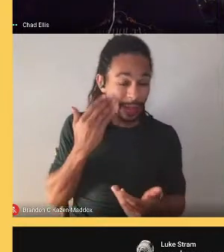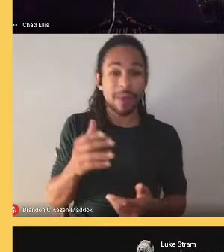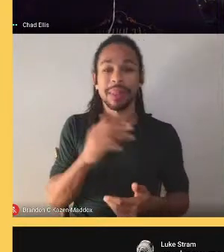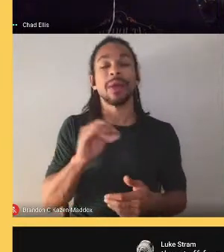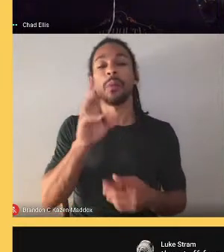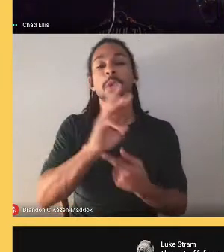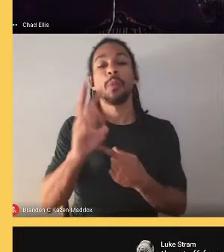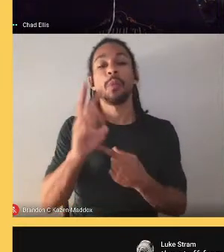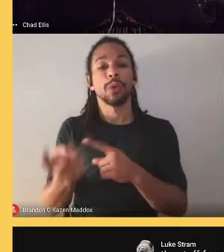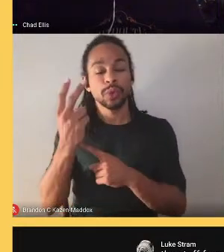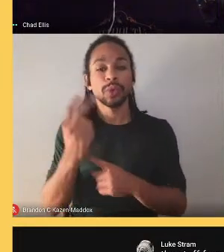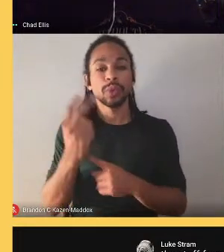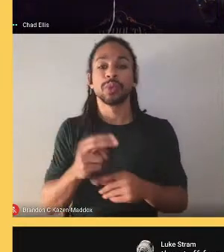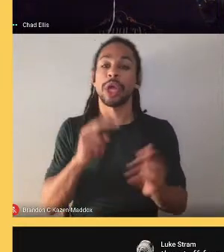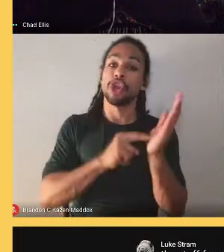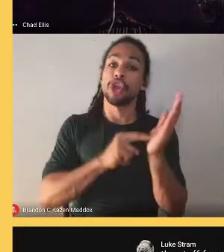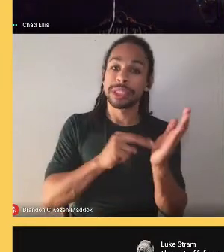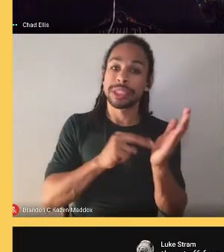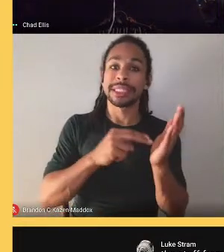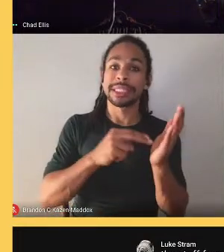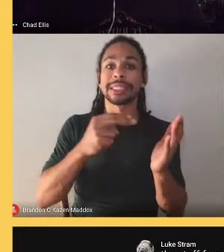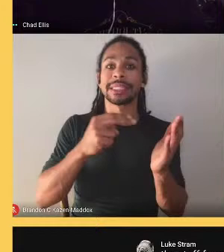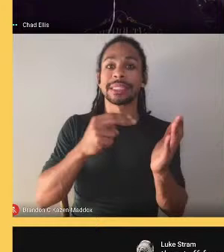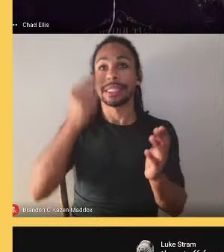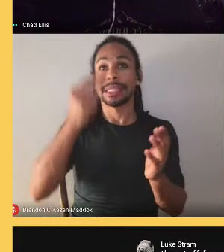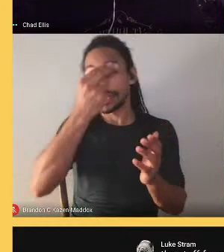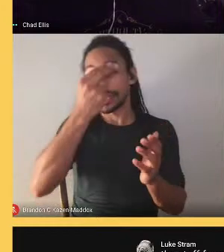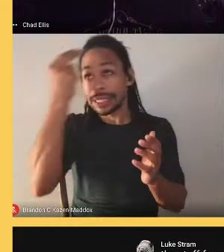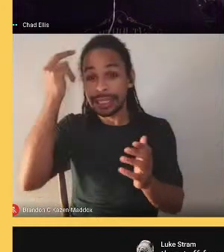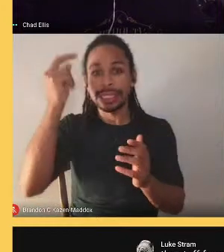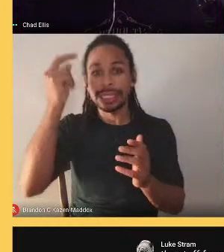like, I don't think they're just pals.